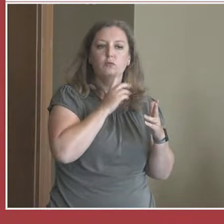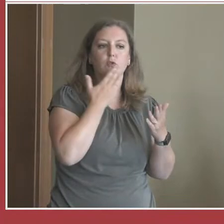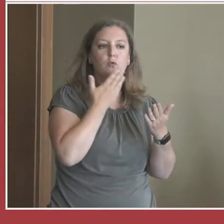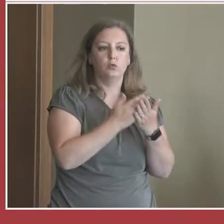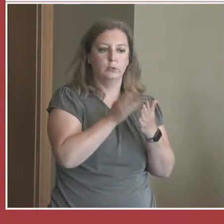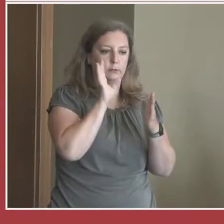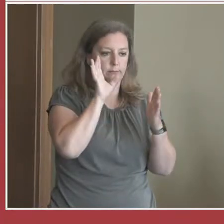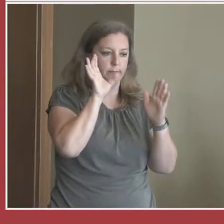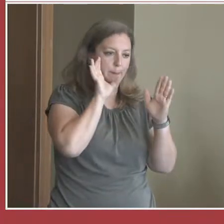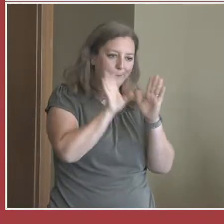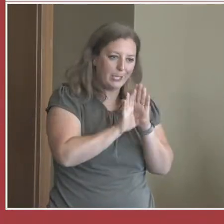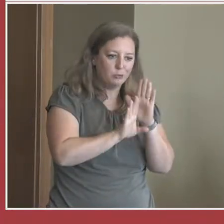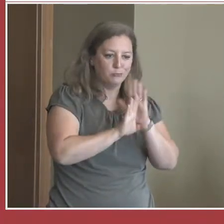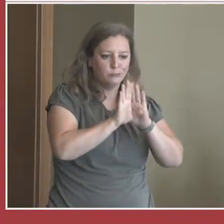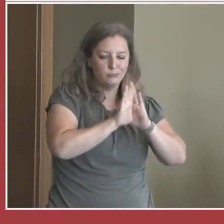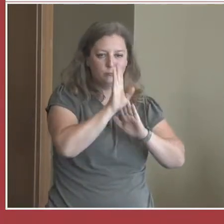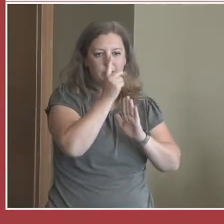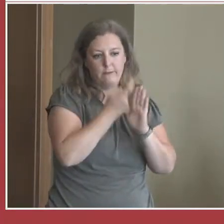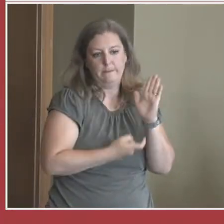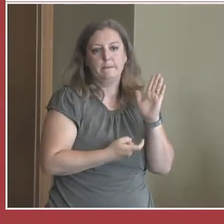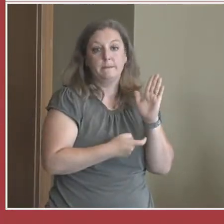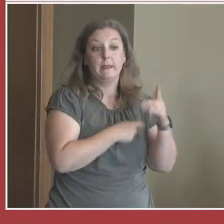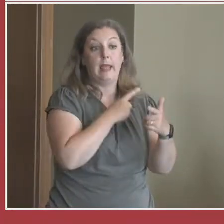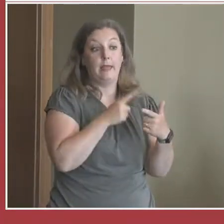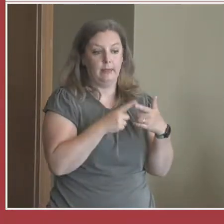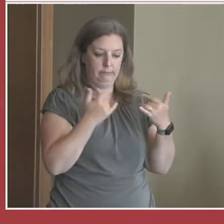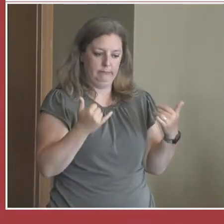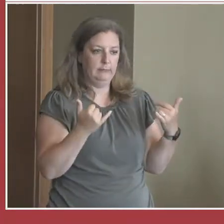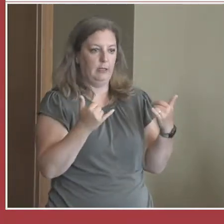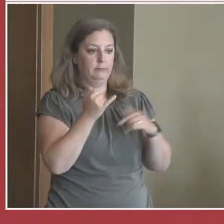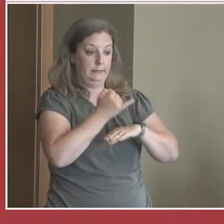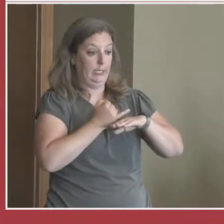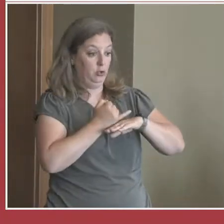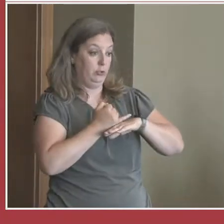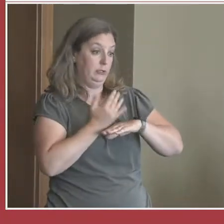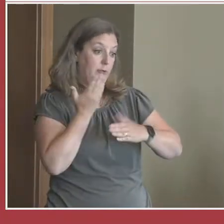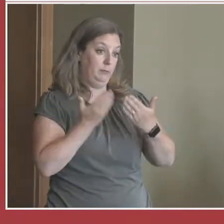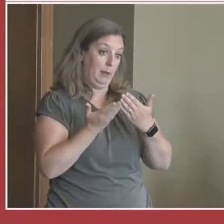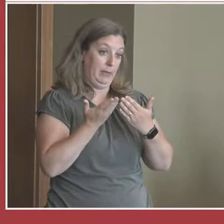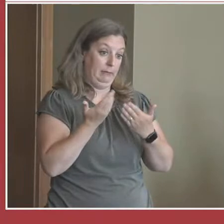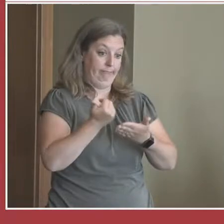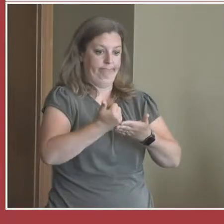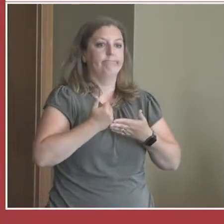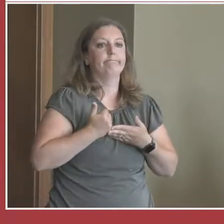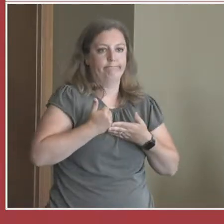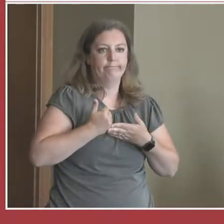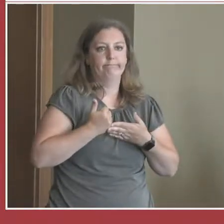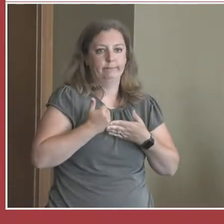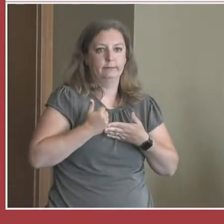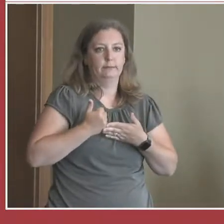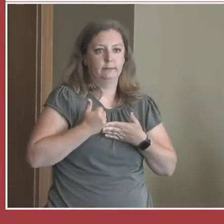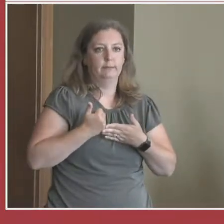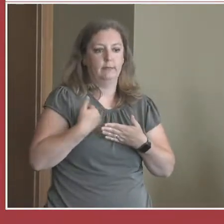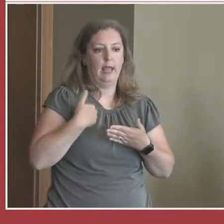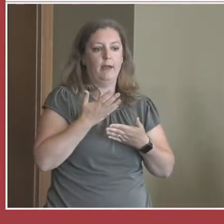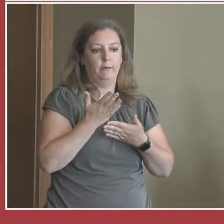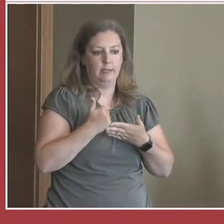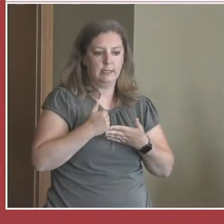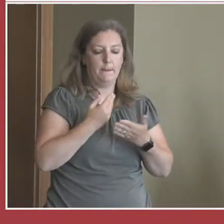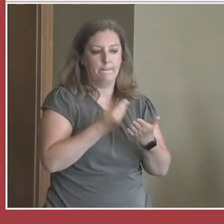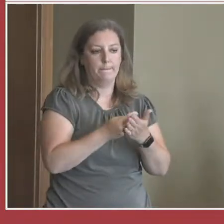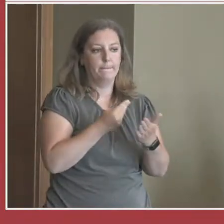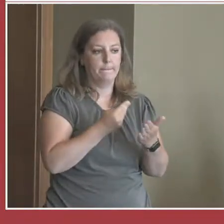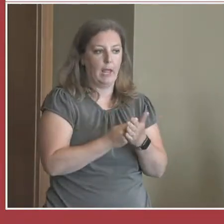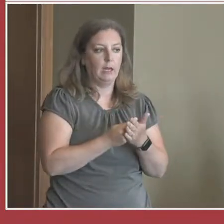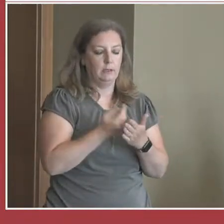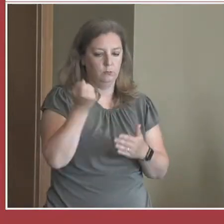of costs. And then, right now interest rates might be a little bit in our favor because we've got some of our money we've